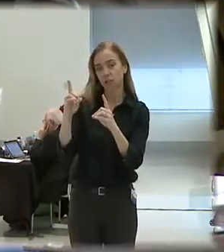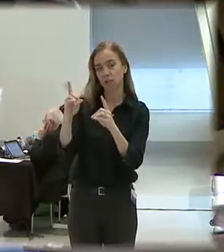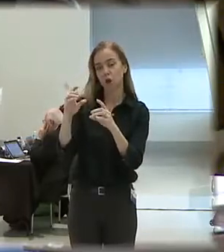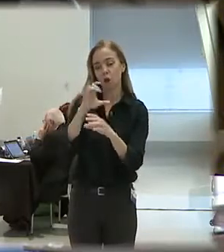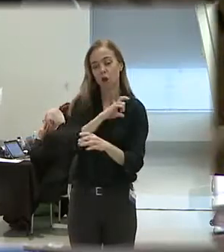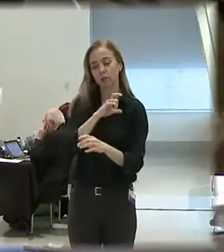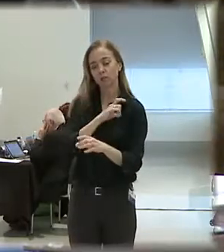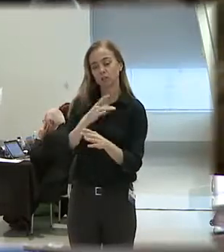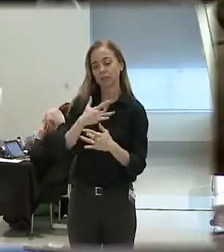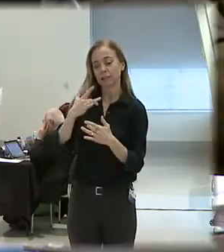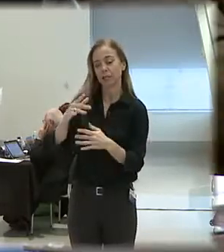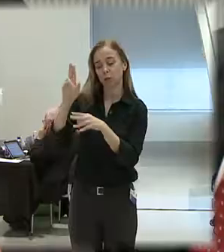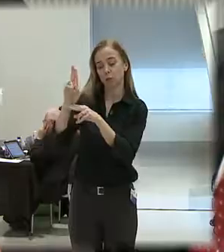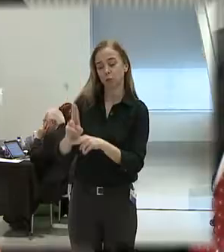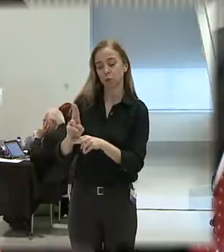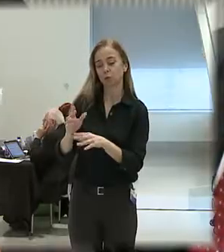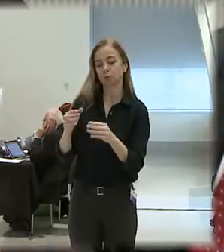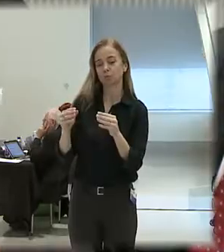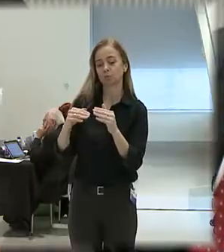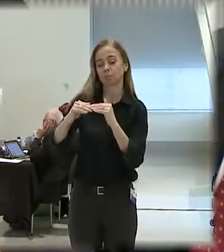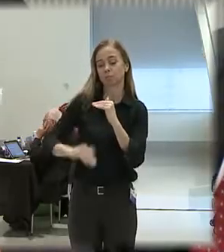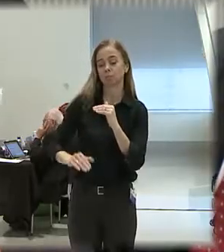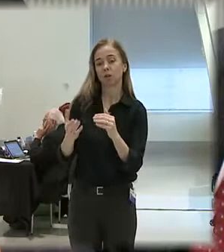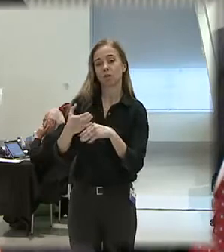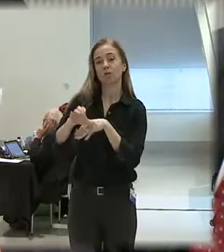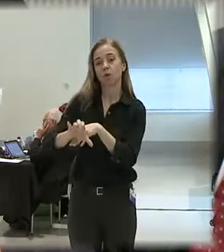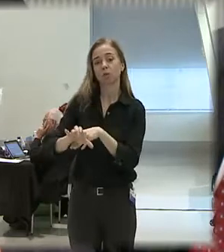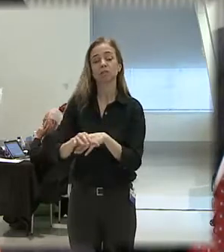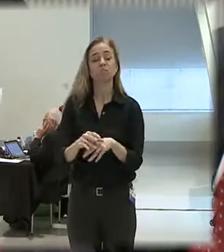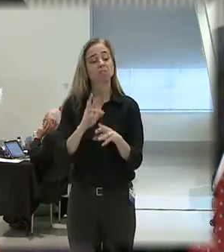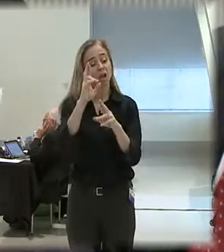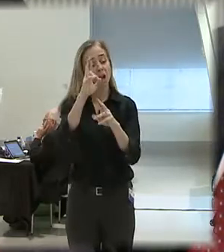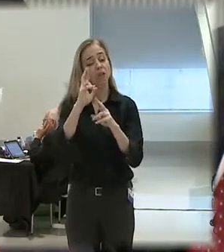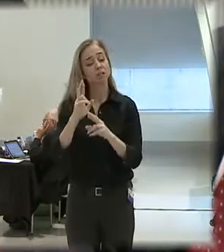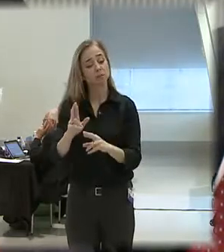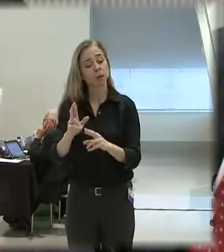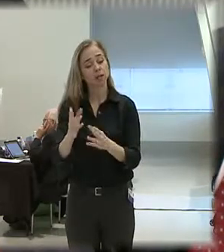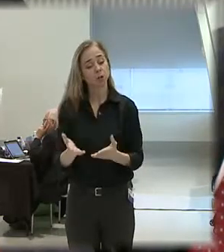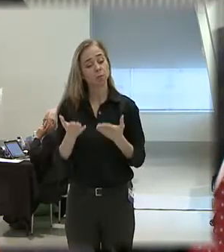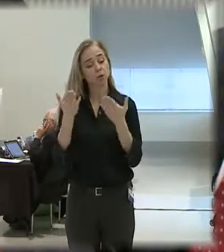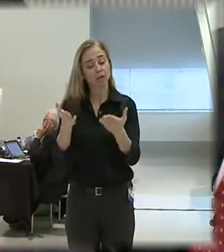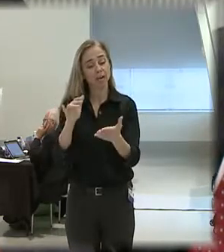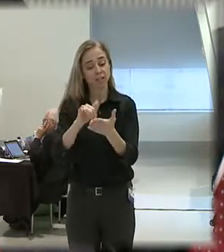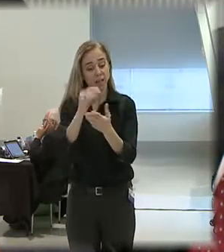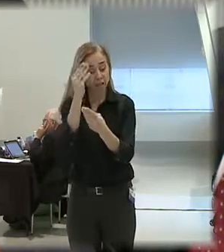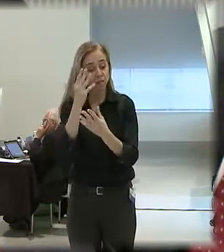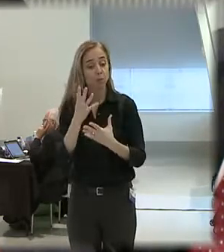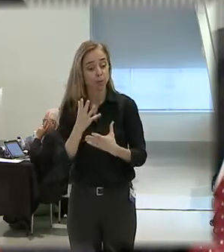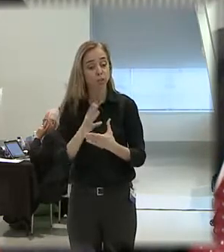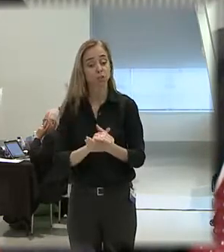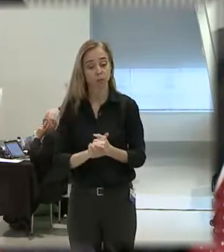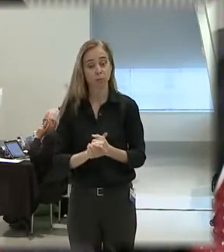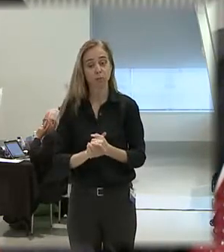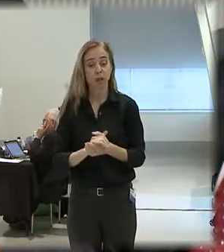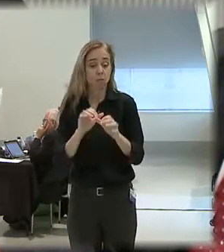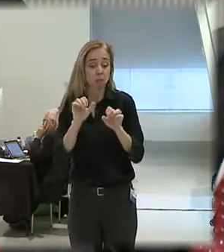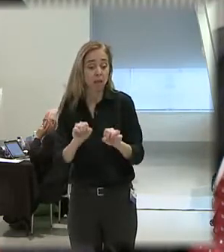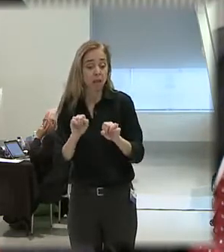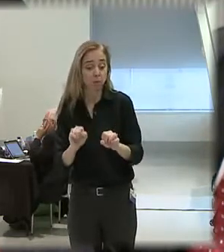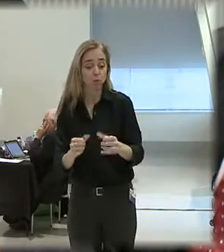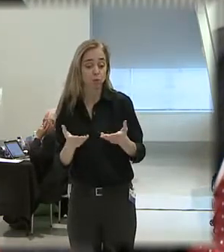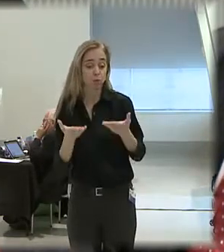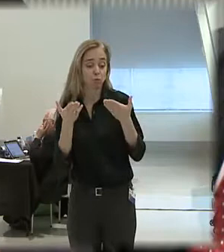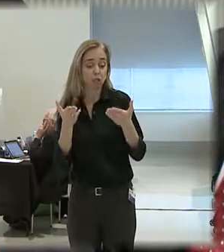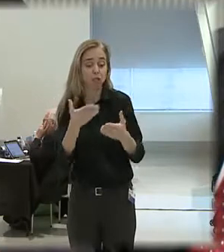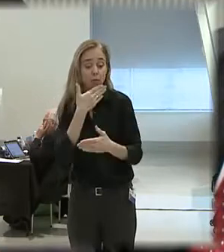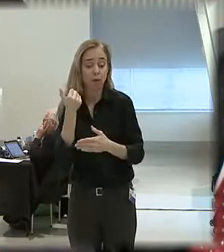force? I would respectfully request to be provided with that information and be able to give